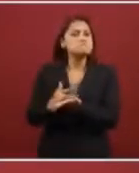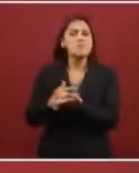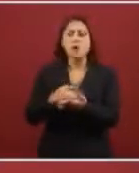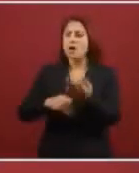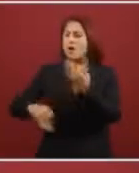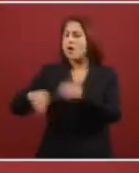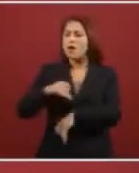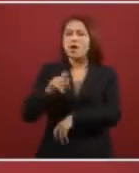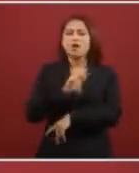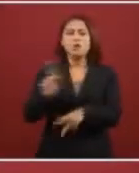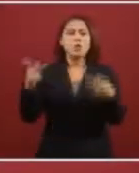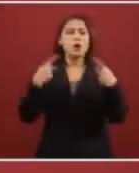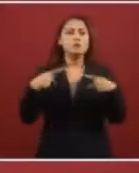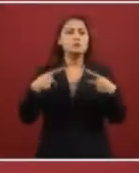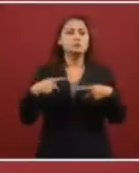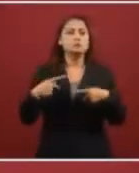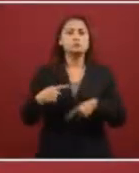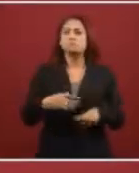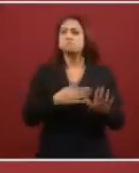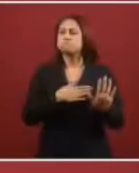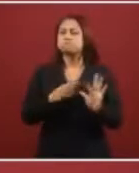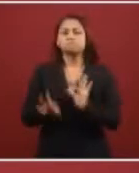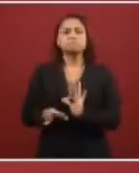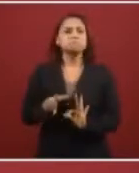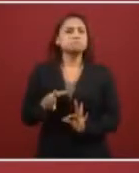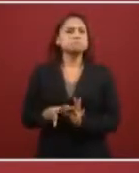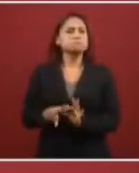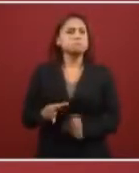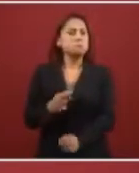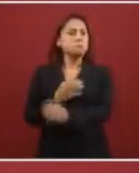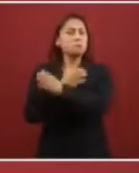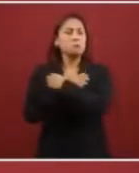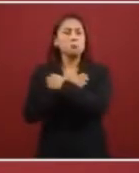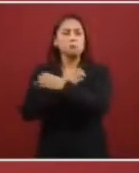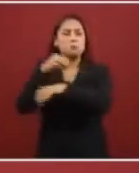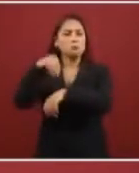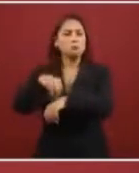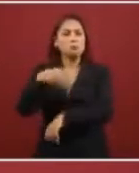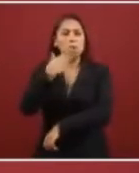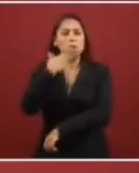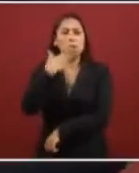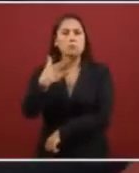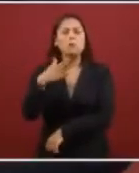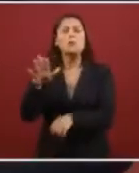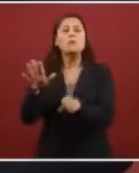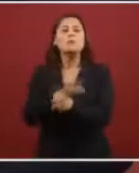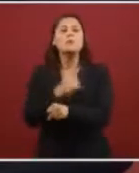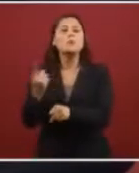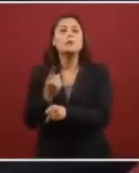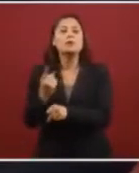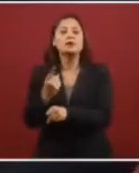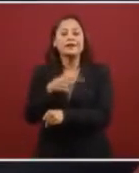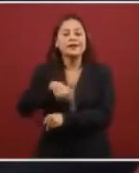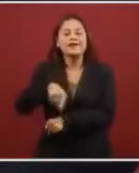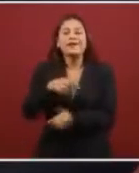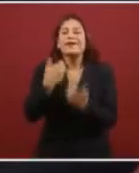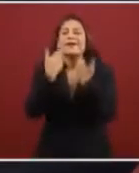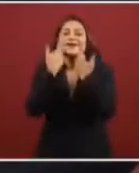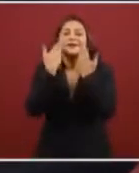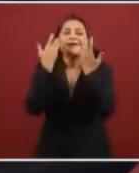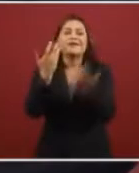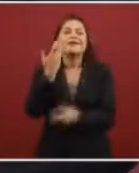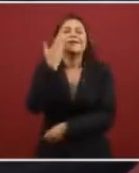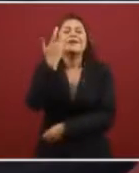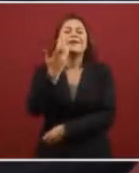And para behaving sacar adelante well. A nuestro in, país. In order la to imagen de México move our country es forward. en el mundo. The